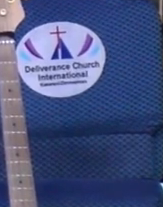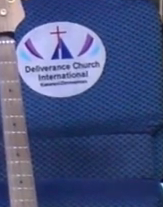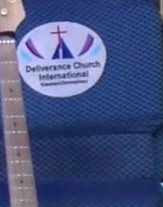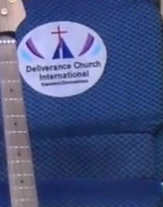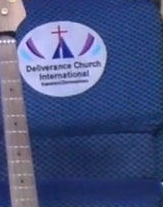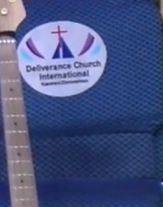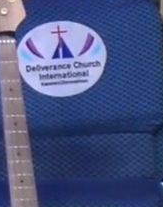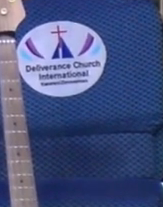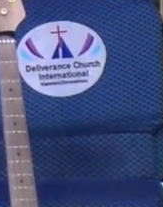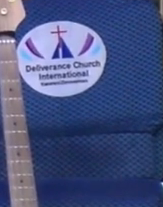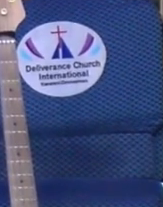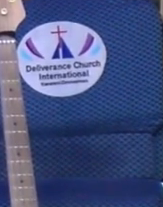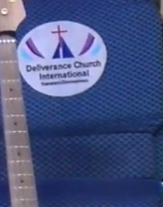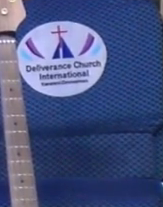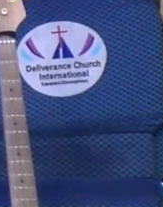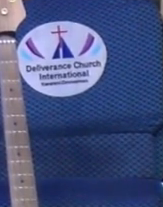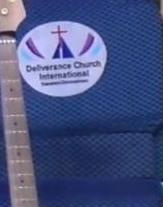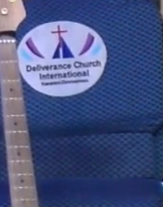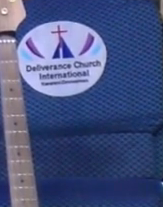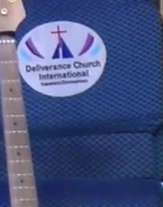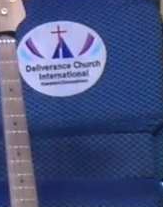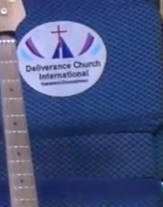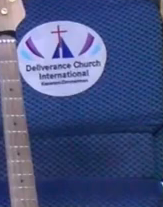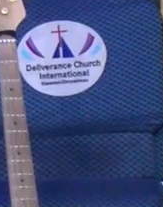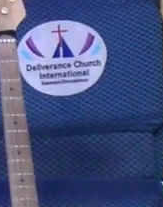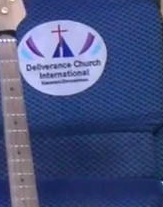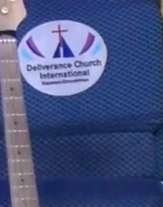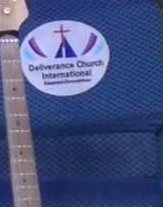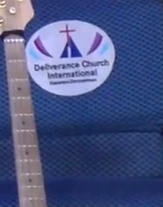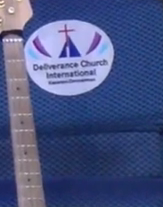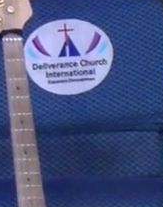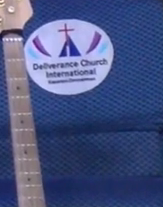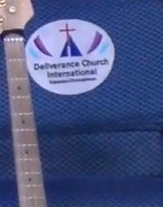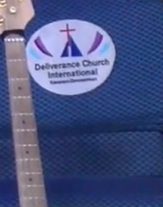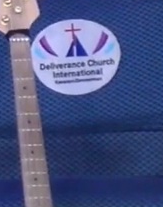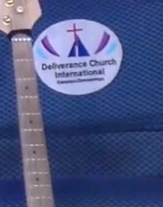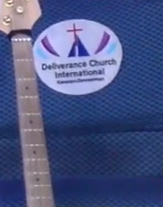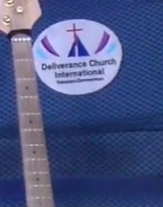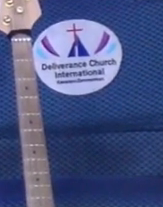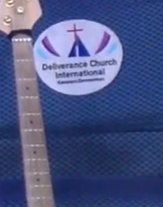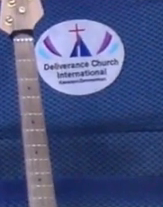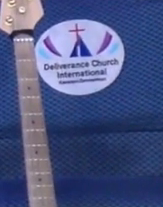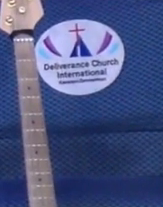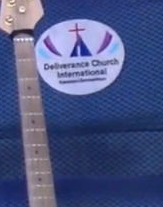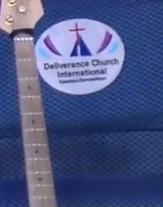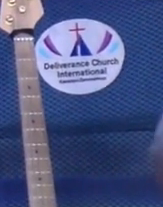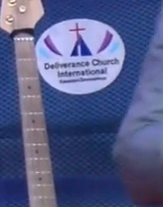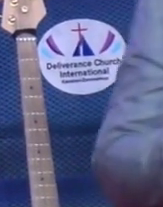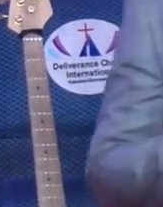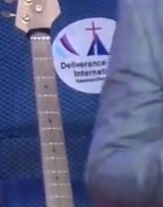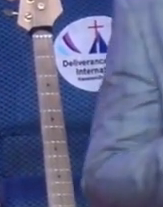Lakini hapa Sweden. Mhm. Anakemea. See, there are some of us that know some truth. Aha, ni kwamba baadhi